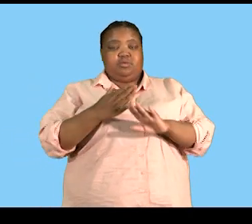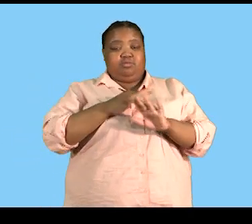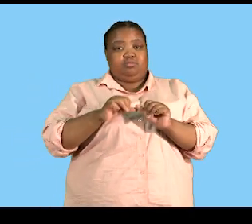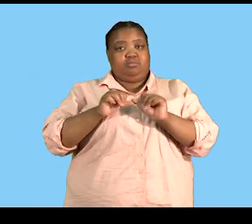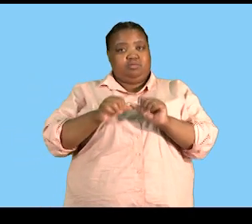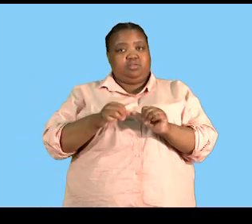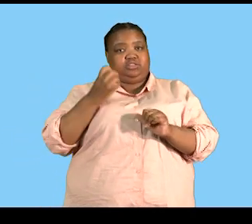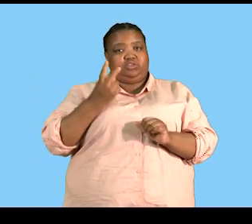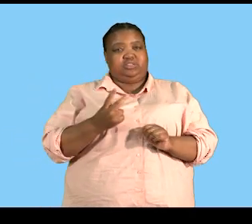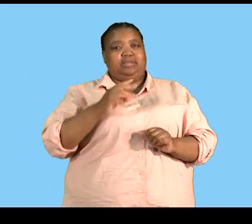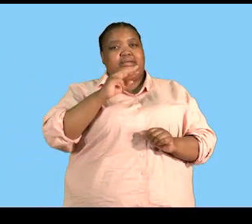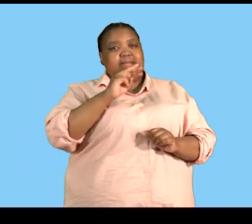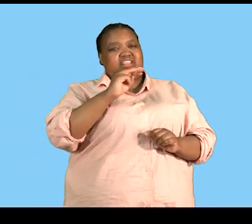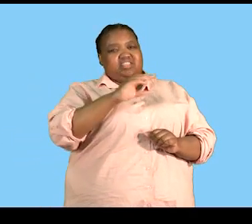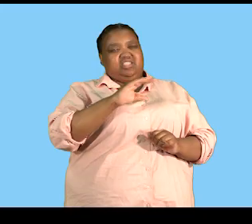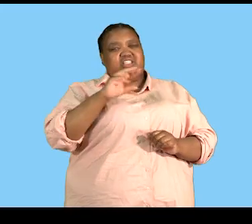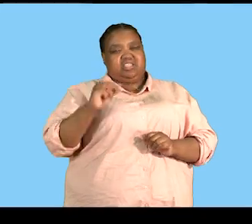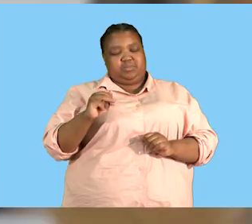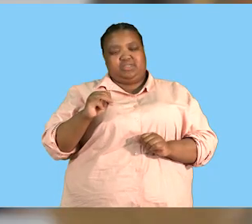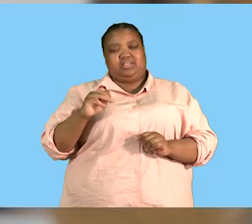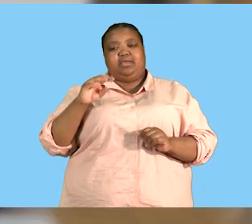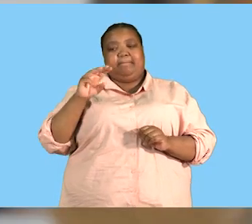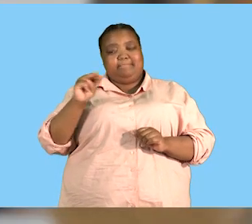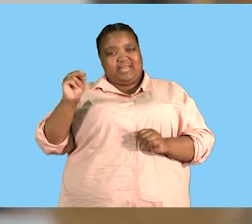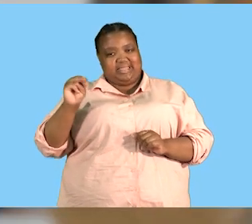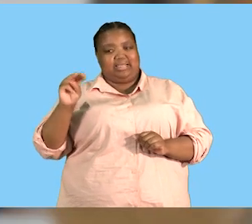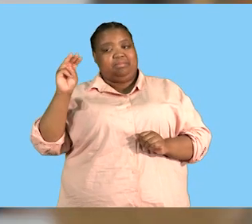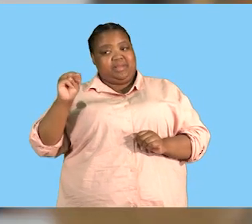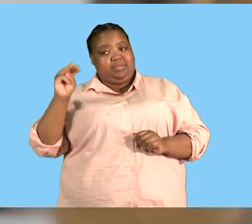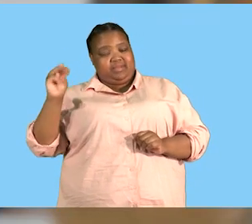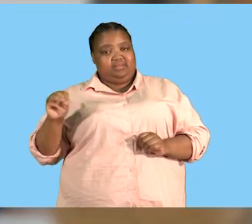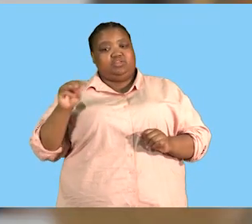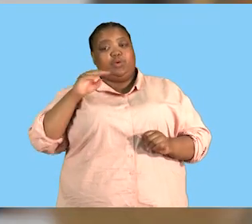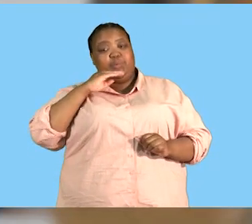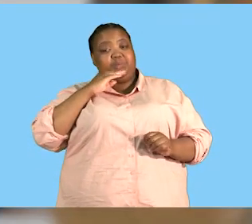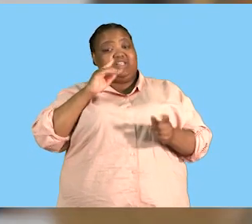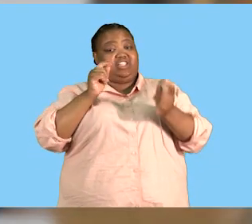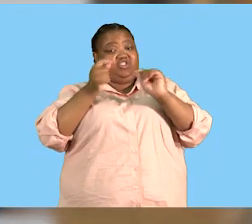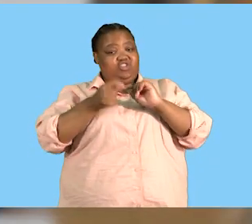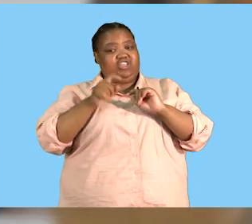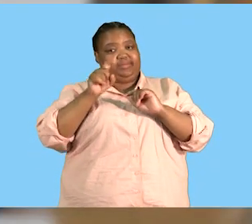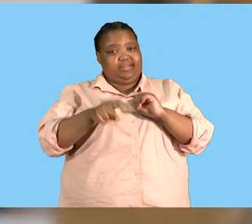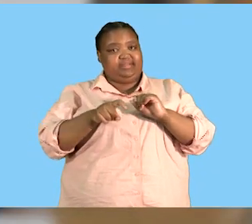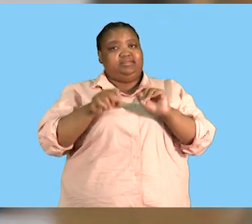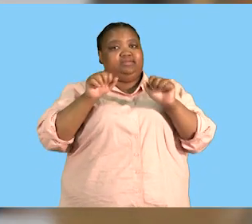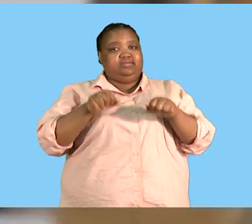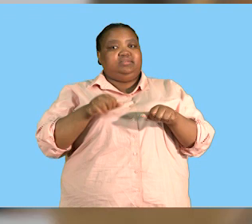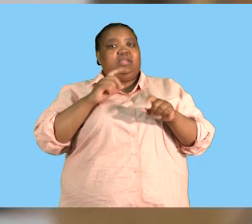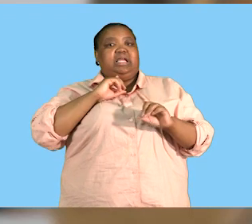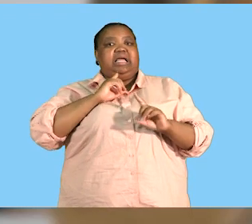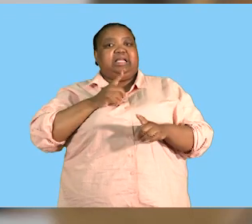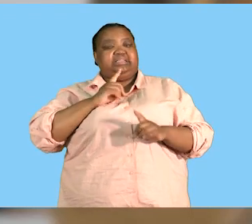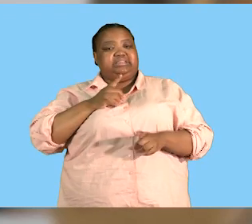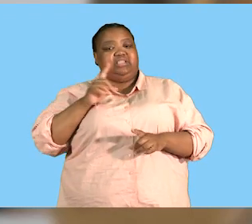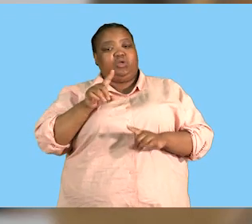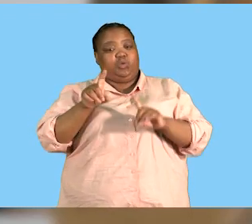centimeters, meaning somewhere we will need to convert, and we need to pay special attention to the